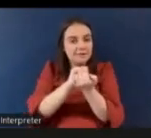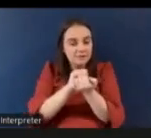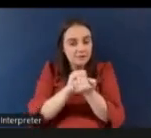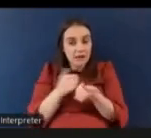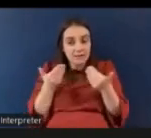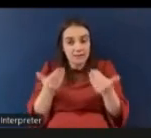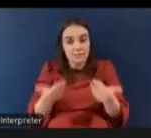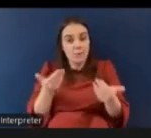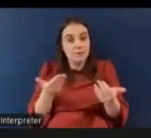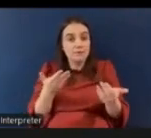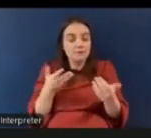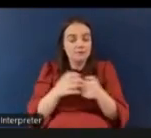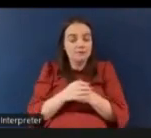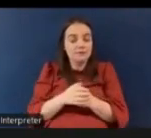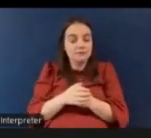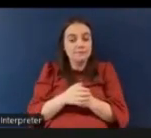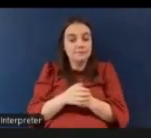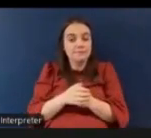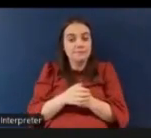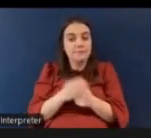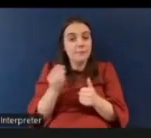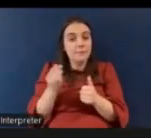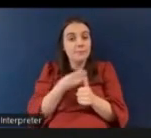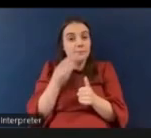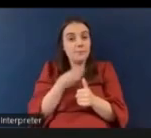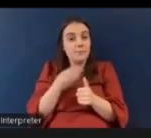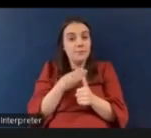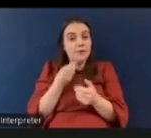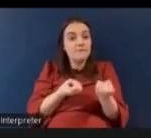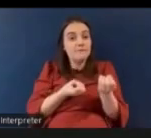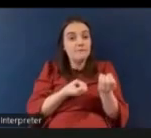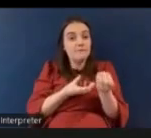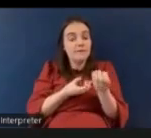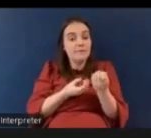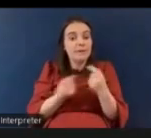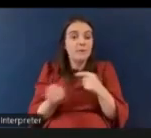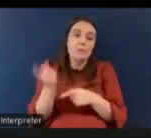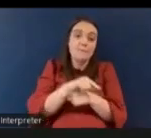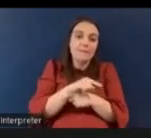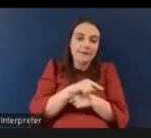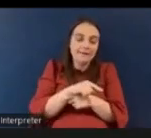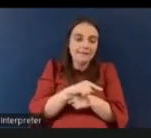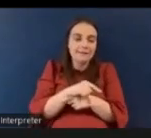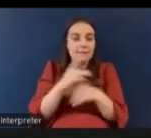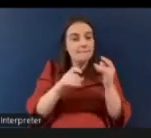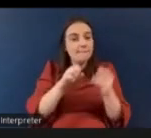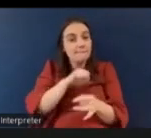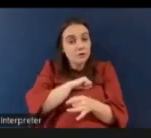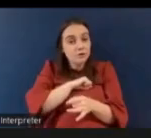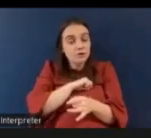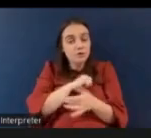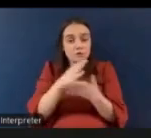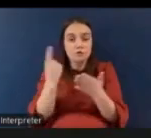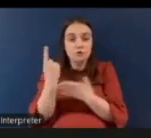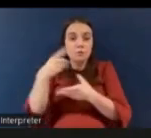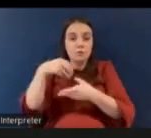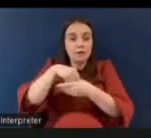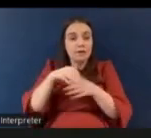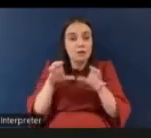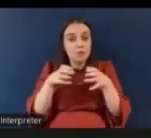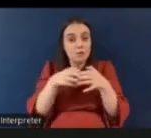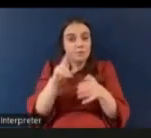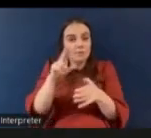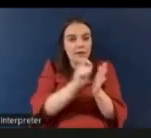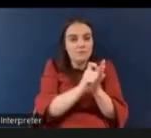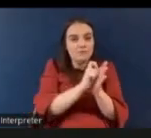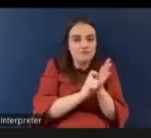exists. And just to prepare for our feedback session when we all come back, make sure somebody in the group is